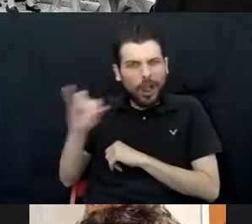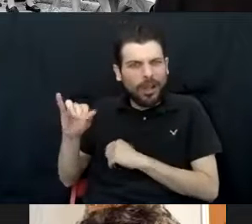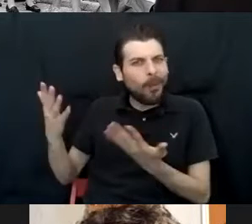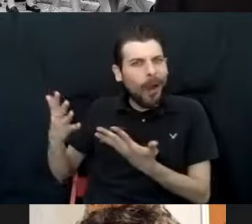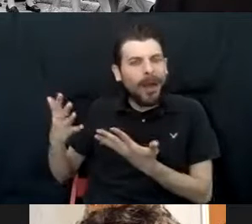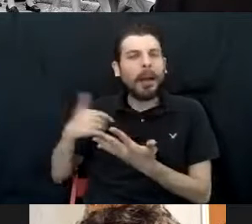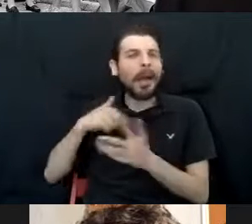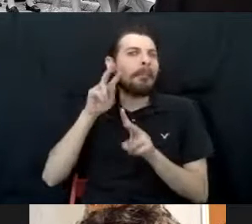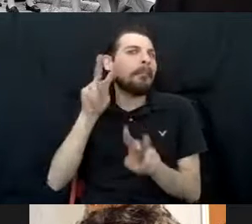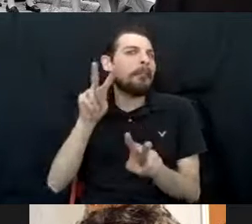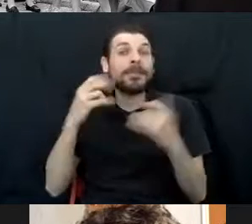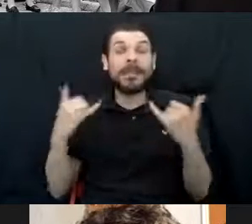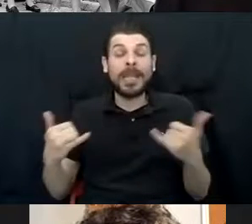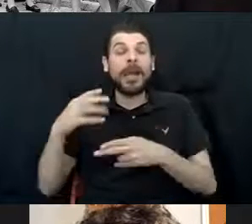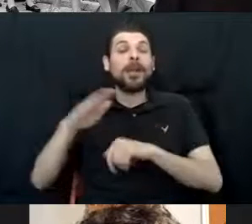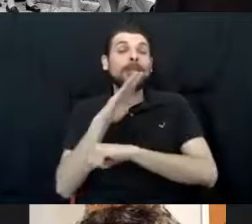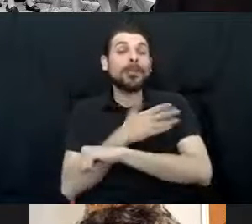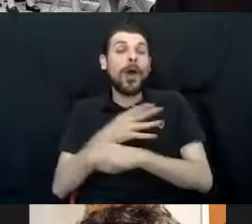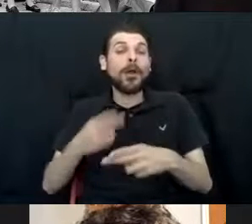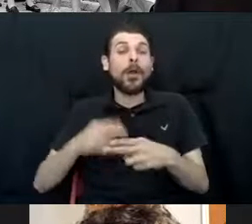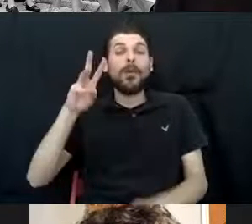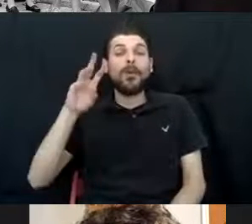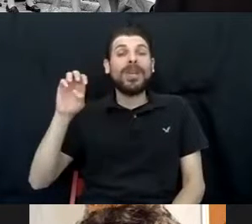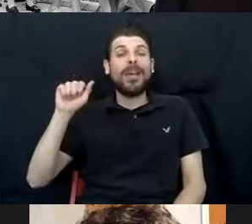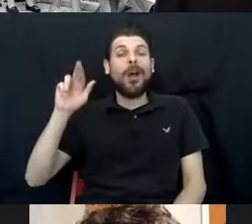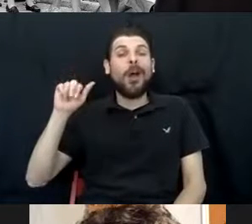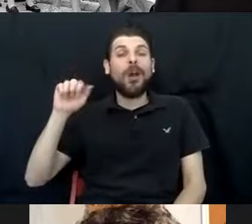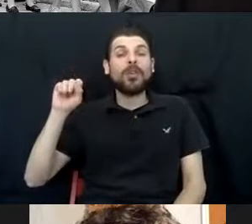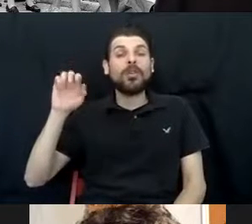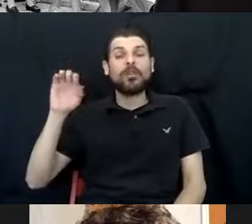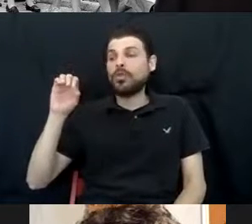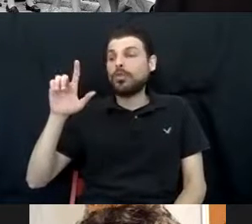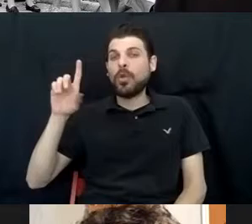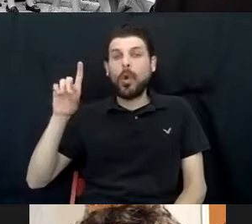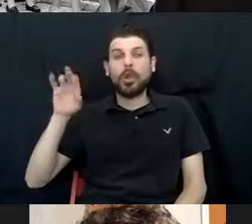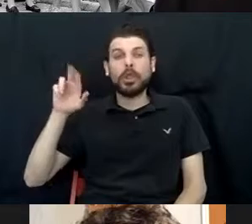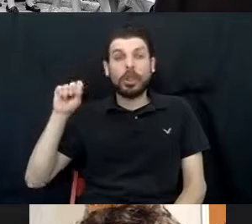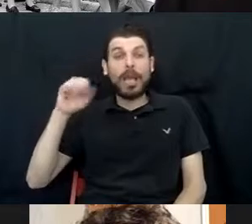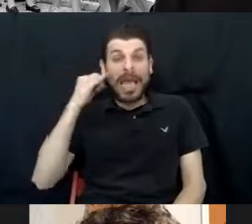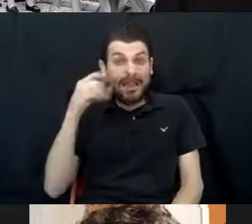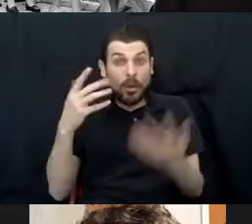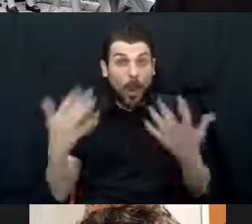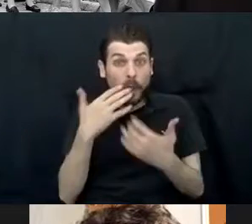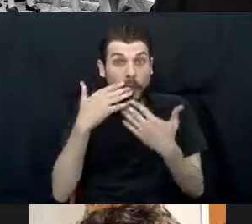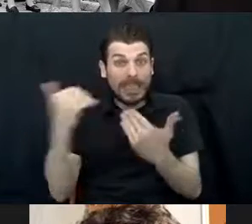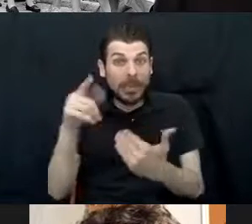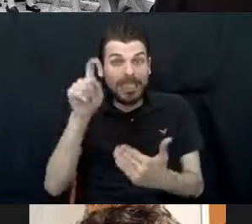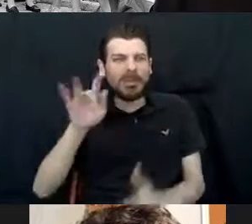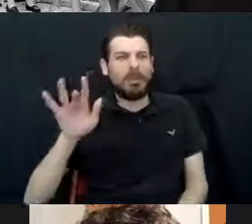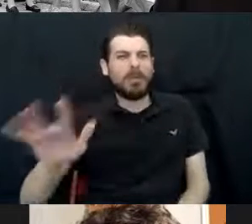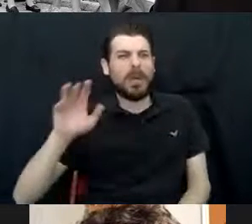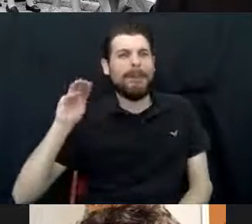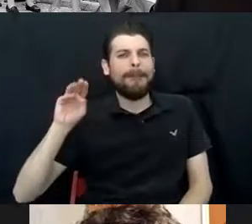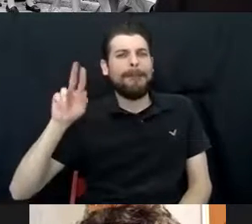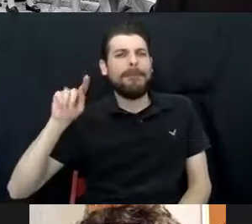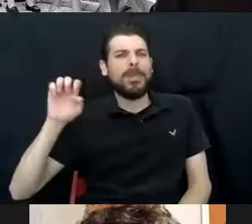we're going to sing We Are Soldiers. Sing it with me. Well, you know you have to mute yourselves if you're going to sing along because you'll be